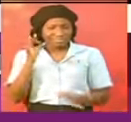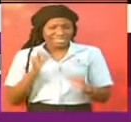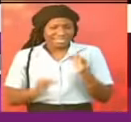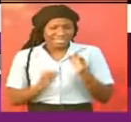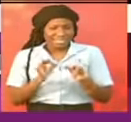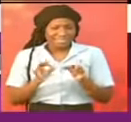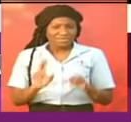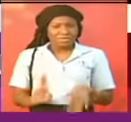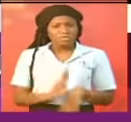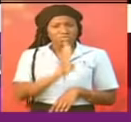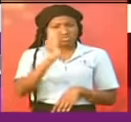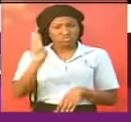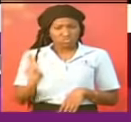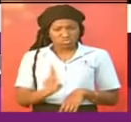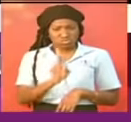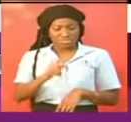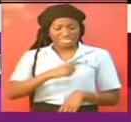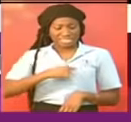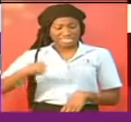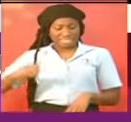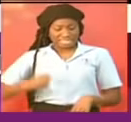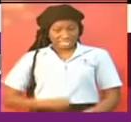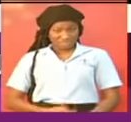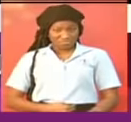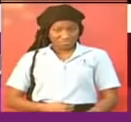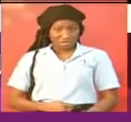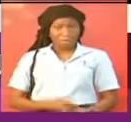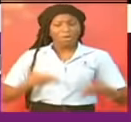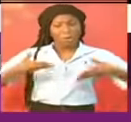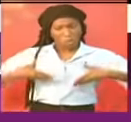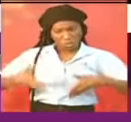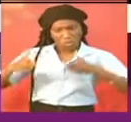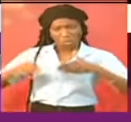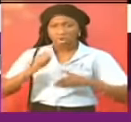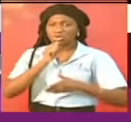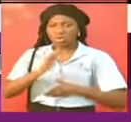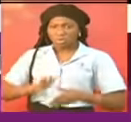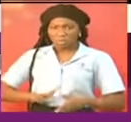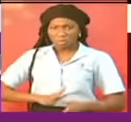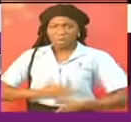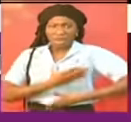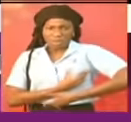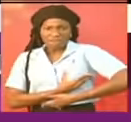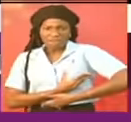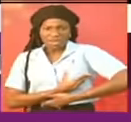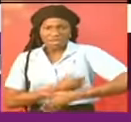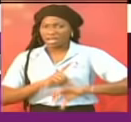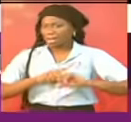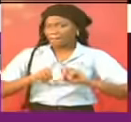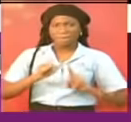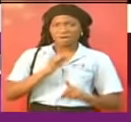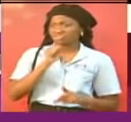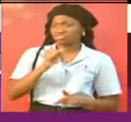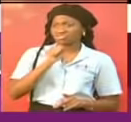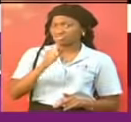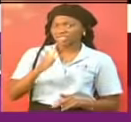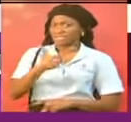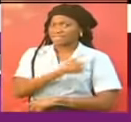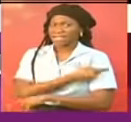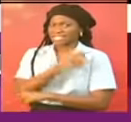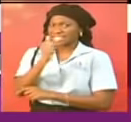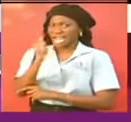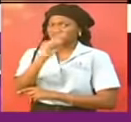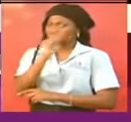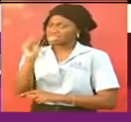breastfeeding women, not the AstraZeneca. And I'm wondering if you could delve a little bit deeper into that for me as to what